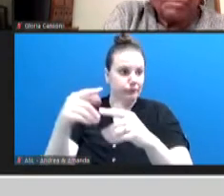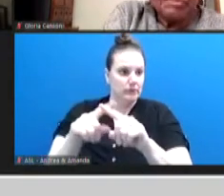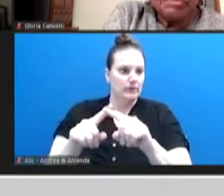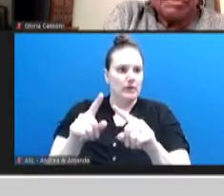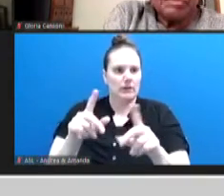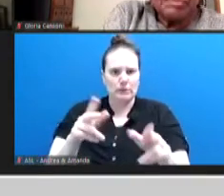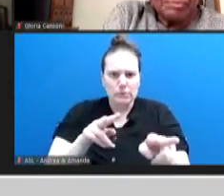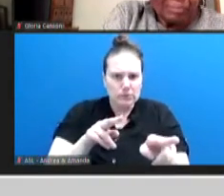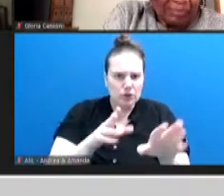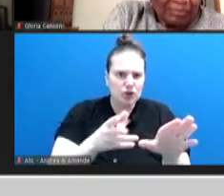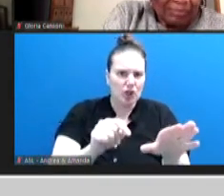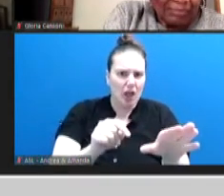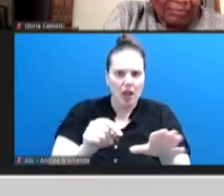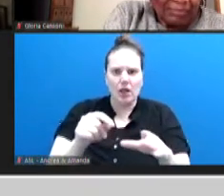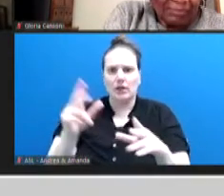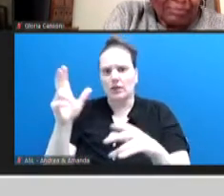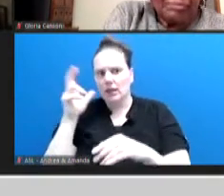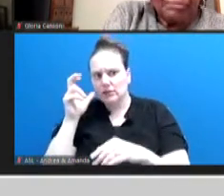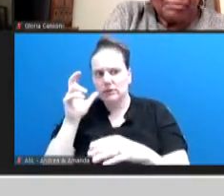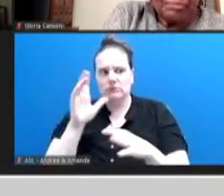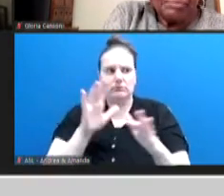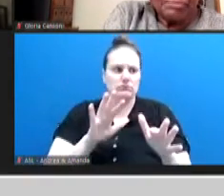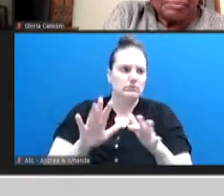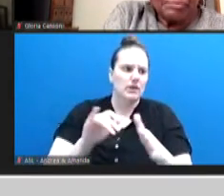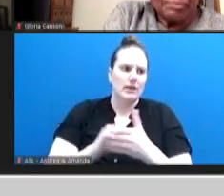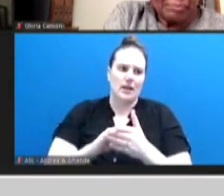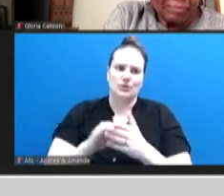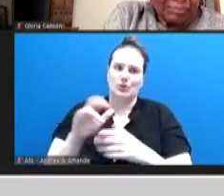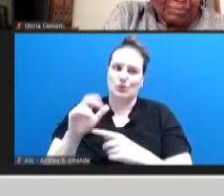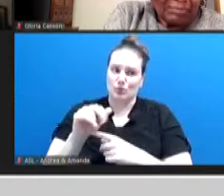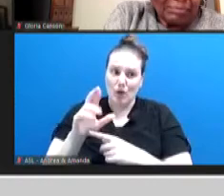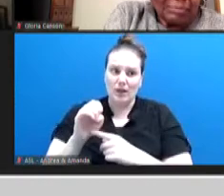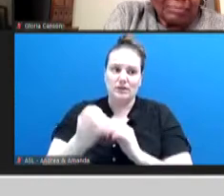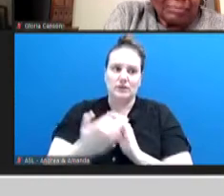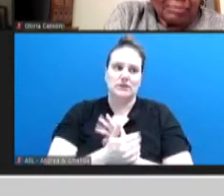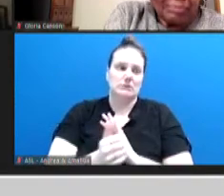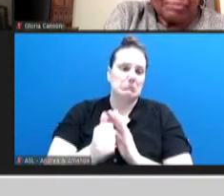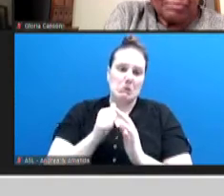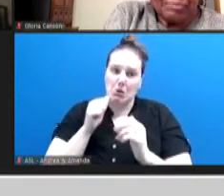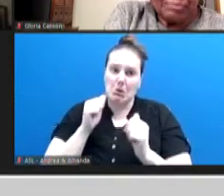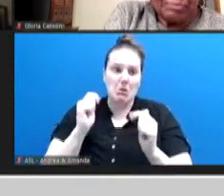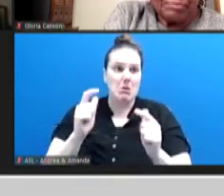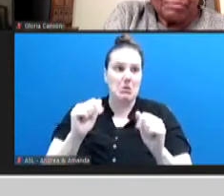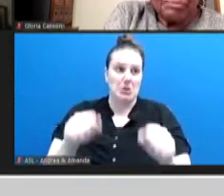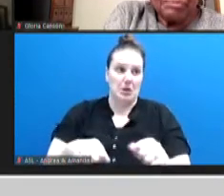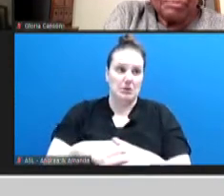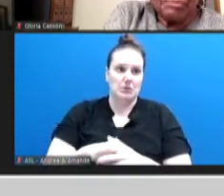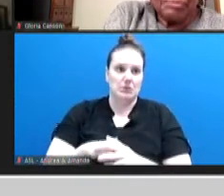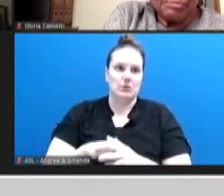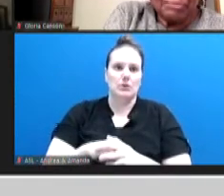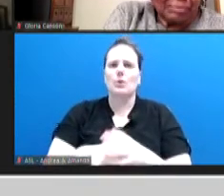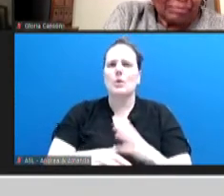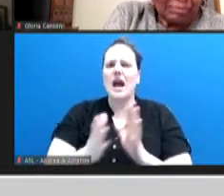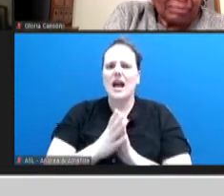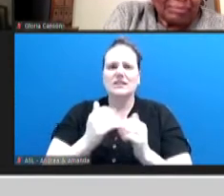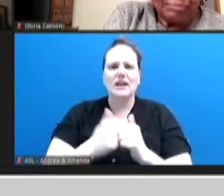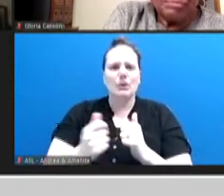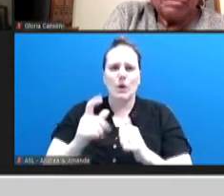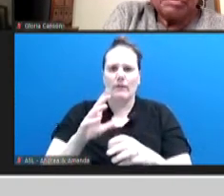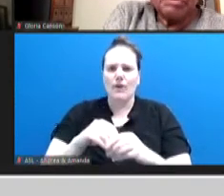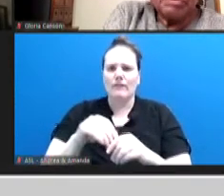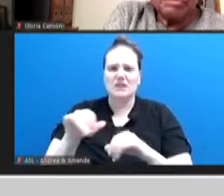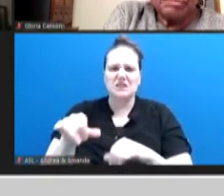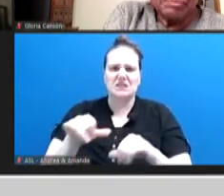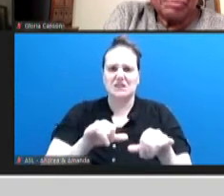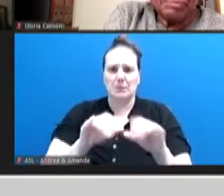meetings simultaneously is a rare skill, I think. Not all of us can do it. So we're just going to ask everybody to have that be in the same meeting